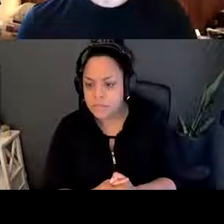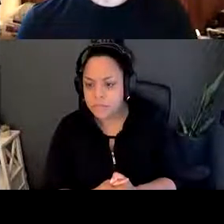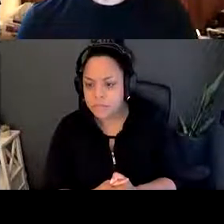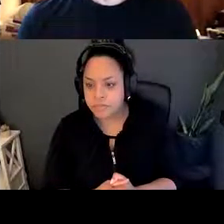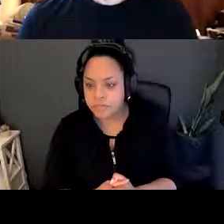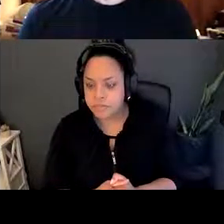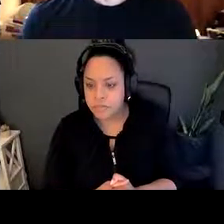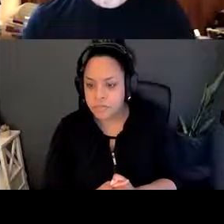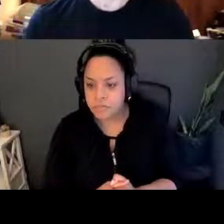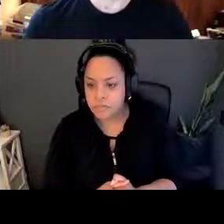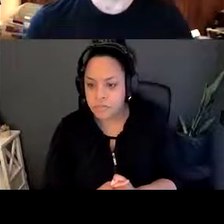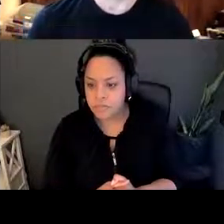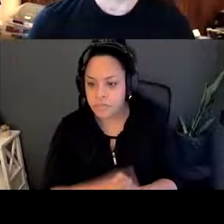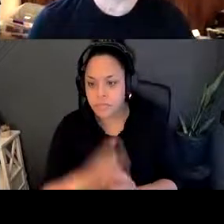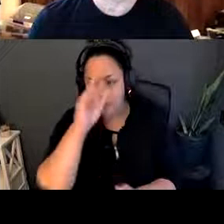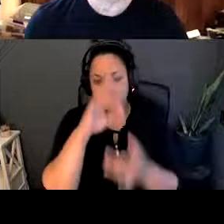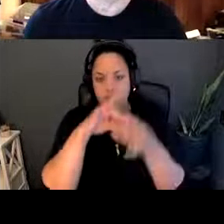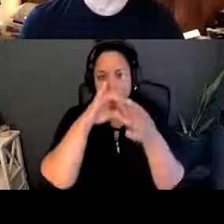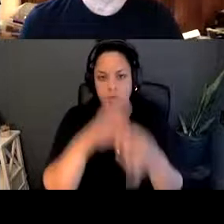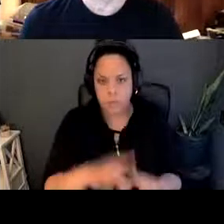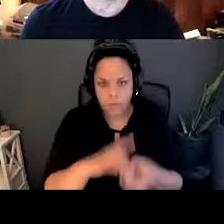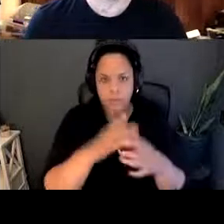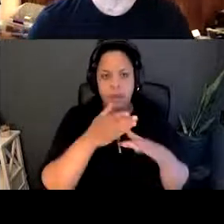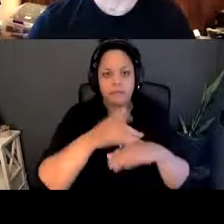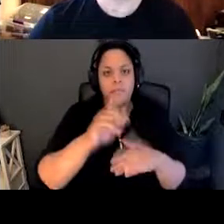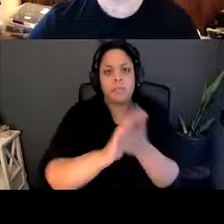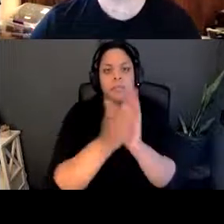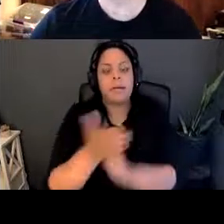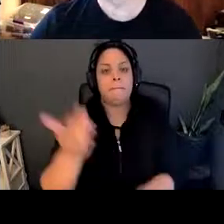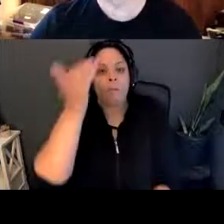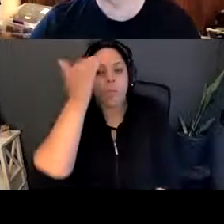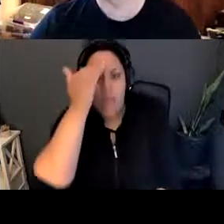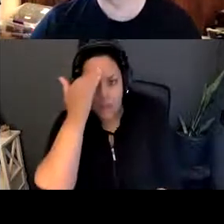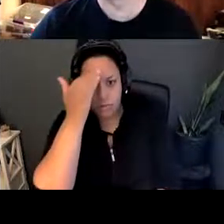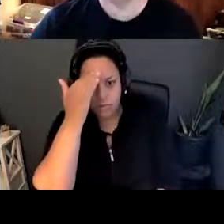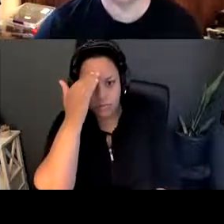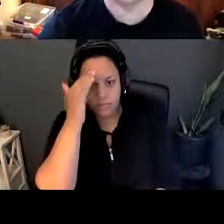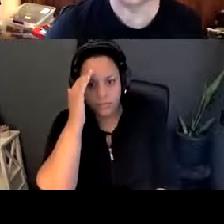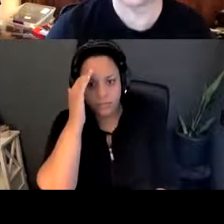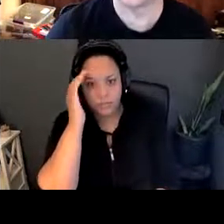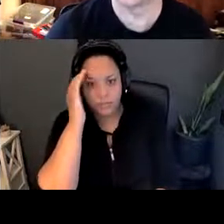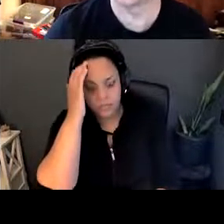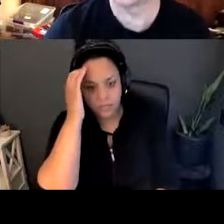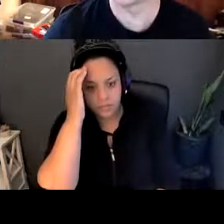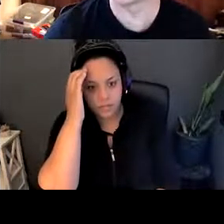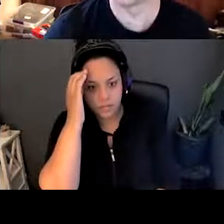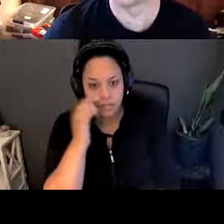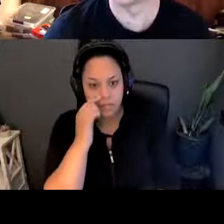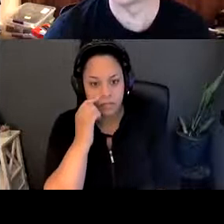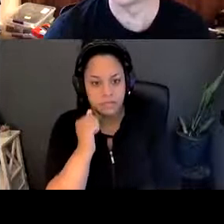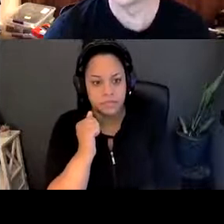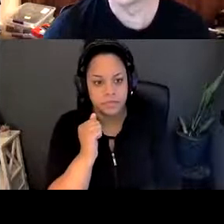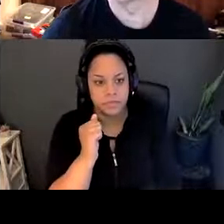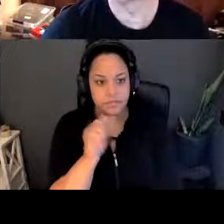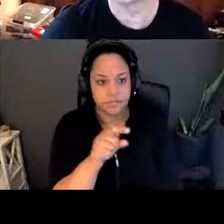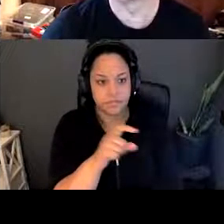Let's see. What was the mindfulness process after being aware of mind